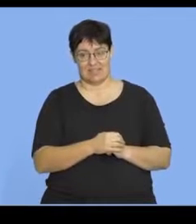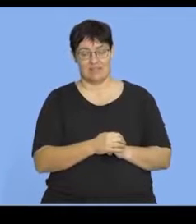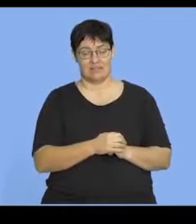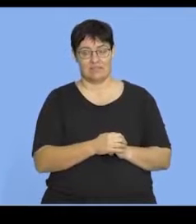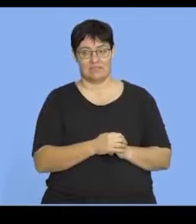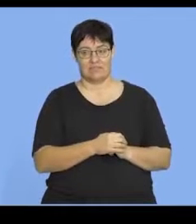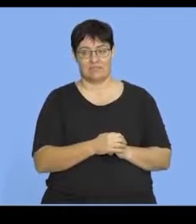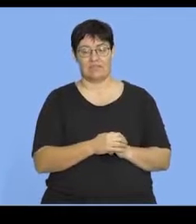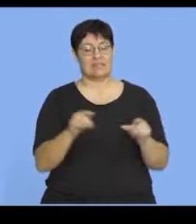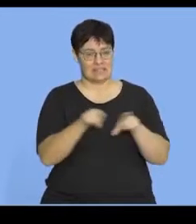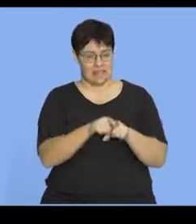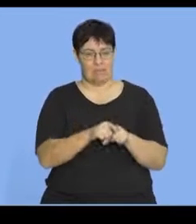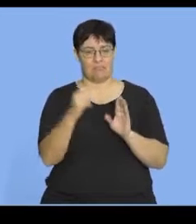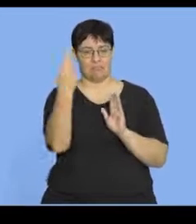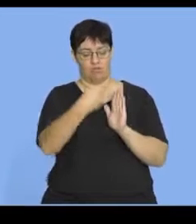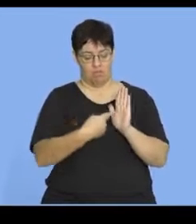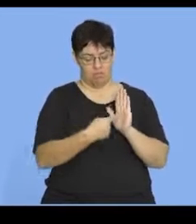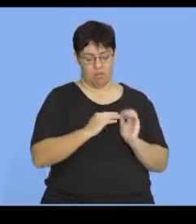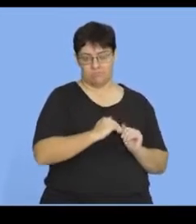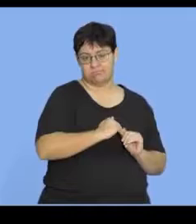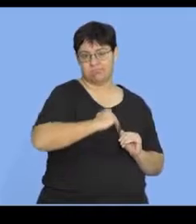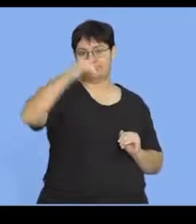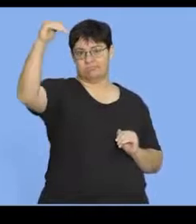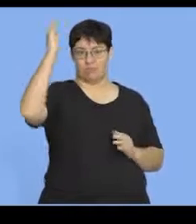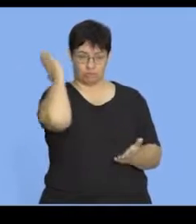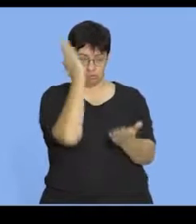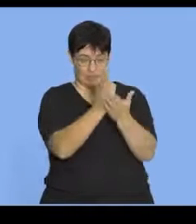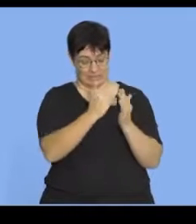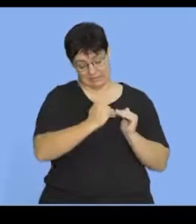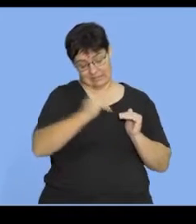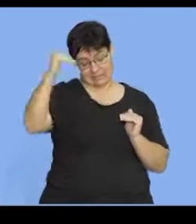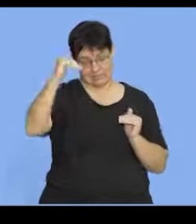drawn like that, straight line.